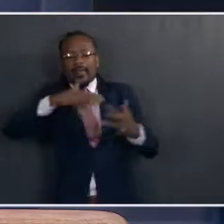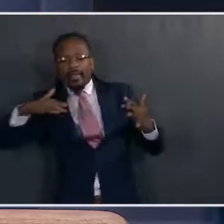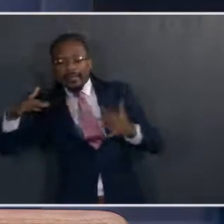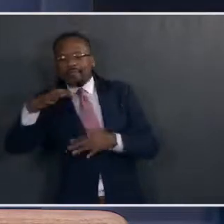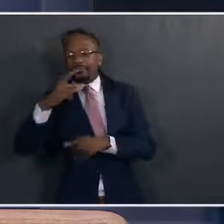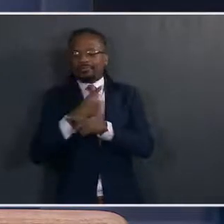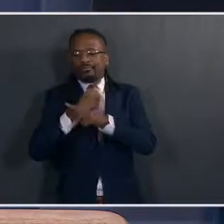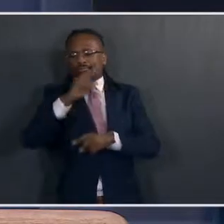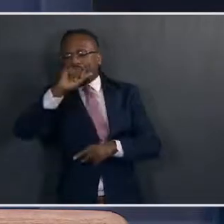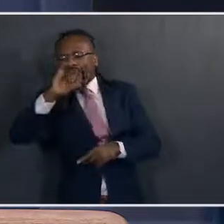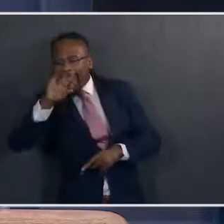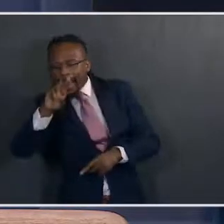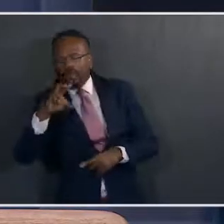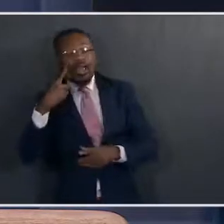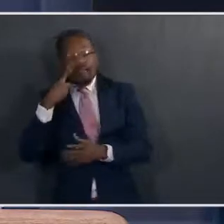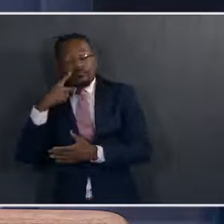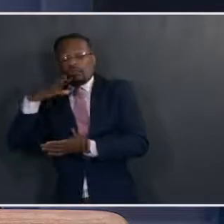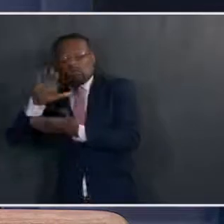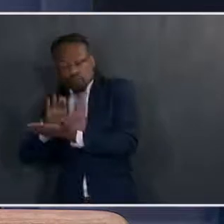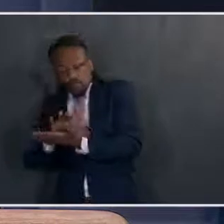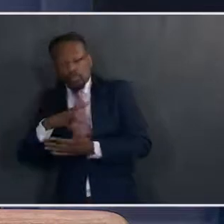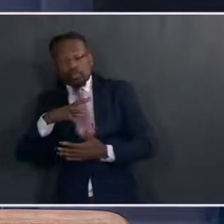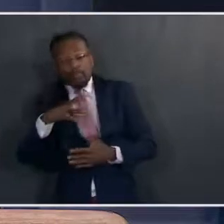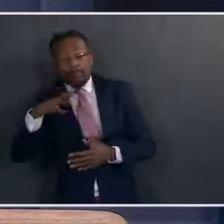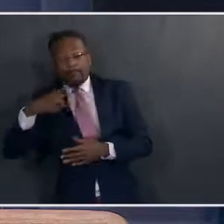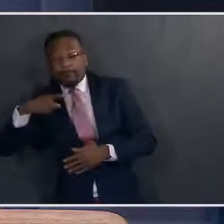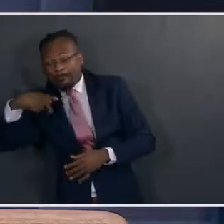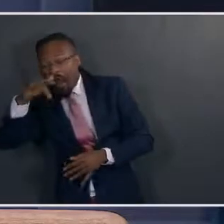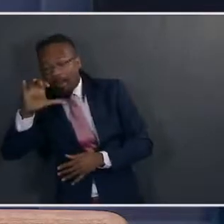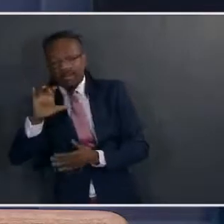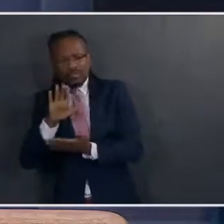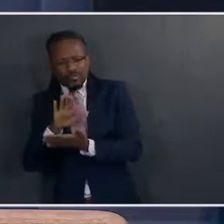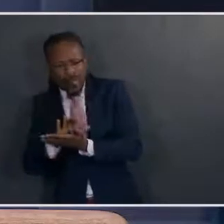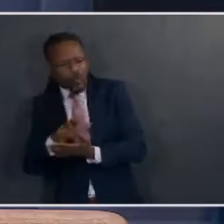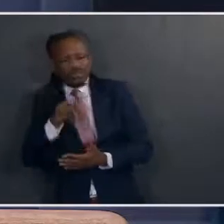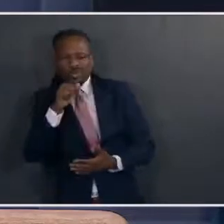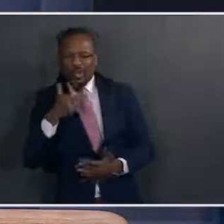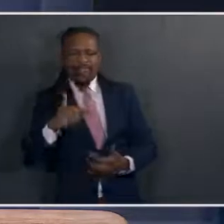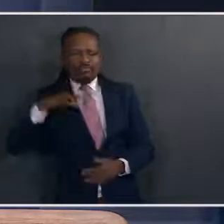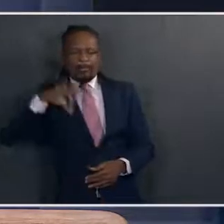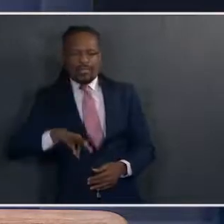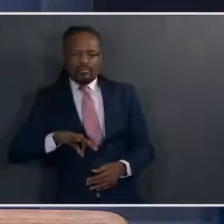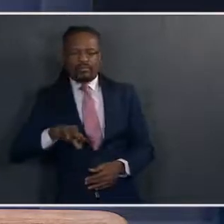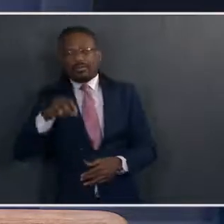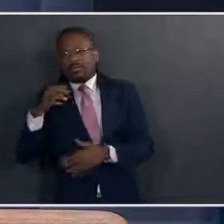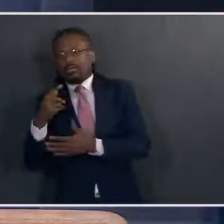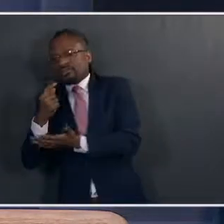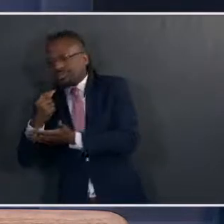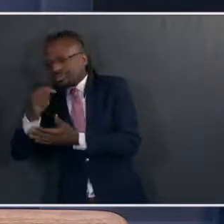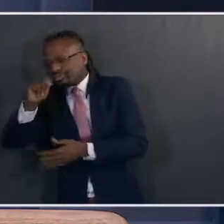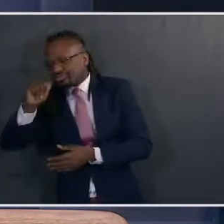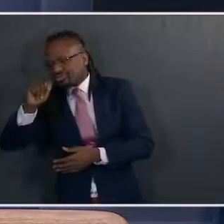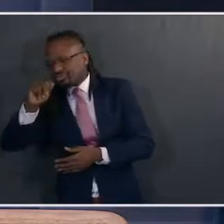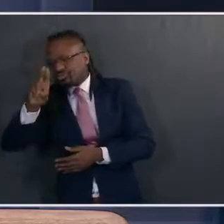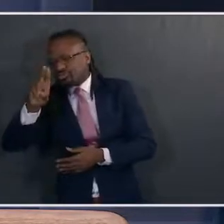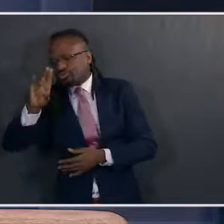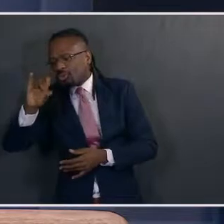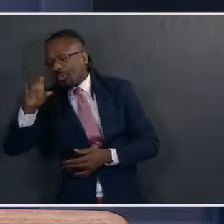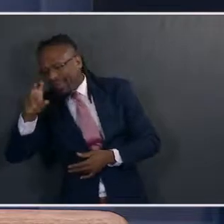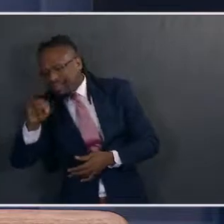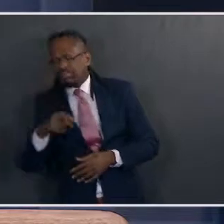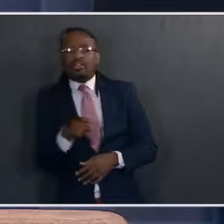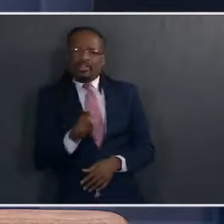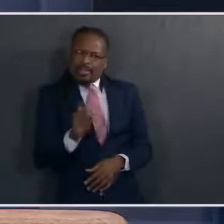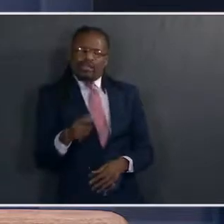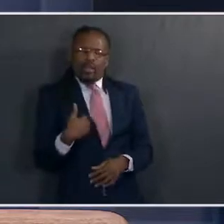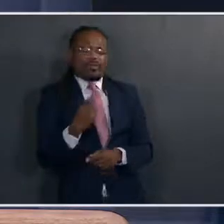and especially schools, public schools that don't have often the benefit of tuition and things along those lines, need to have proper